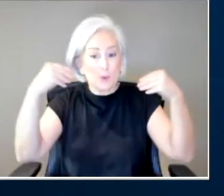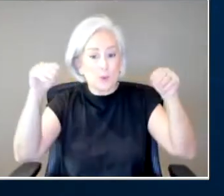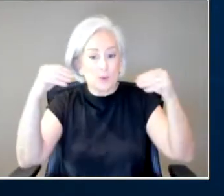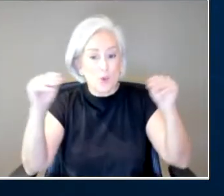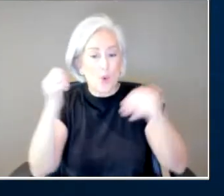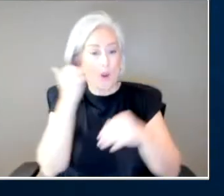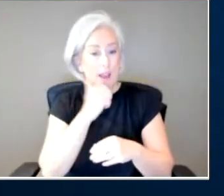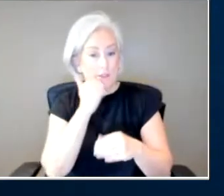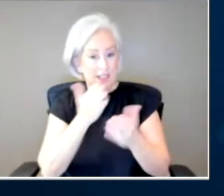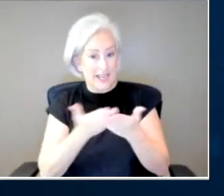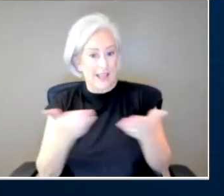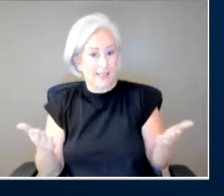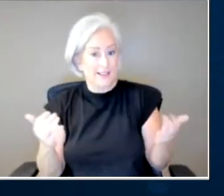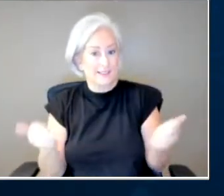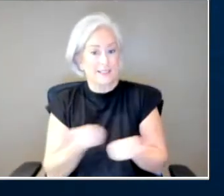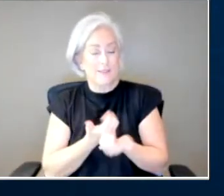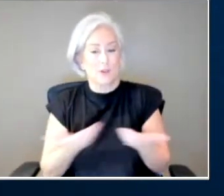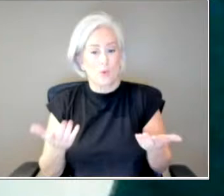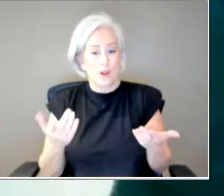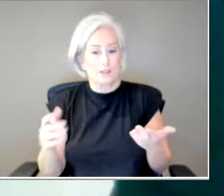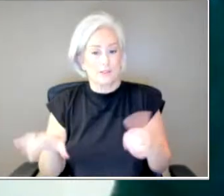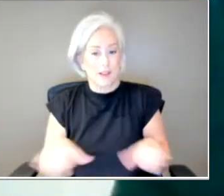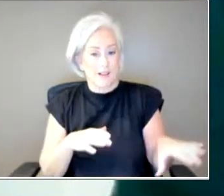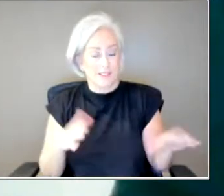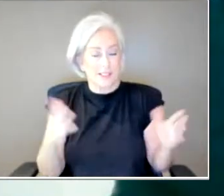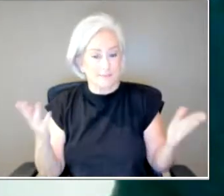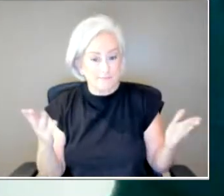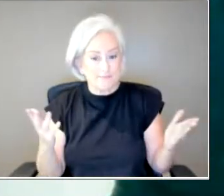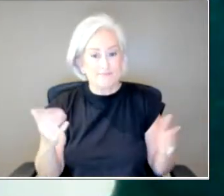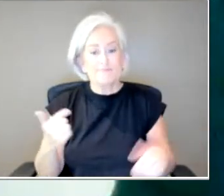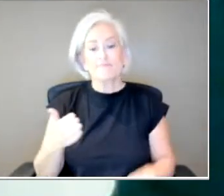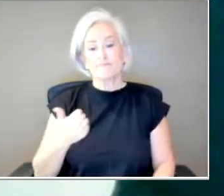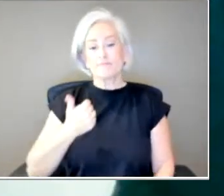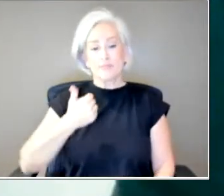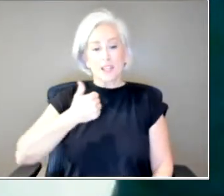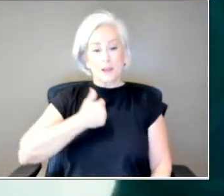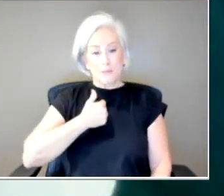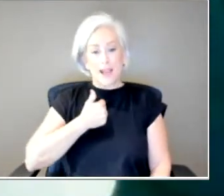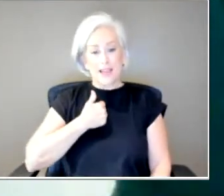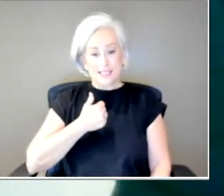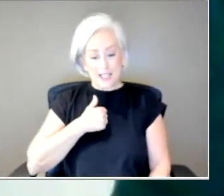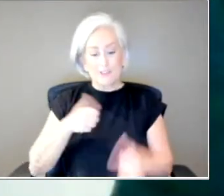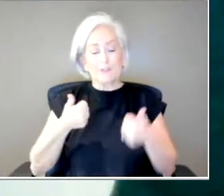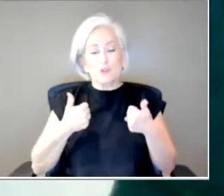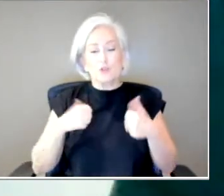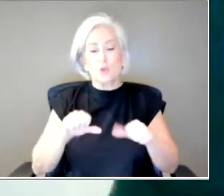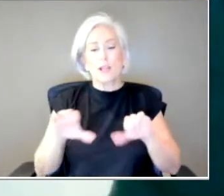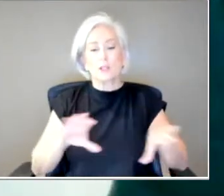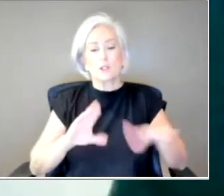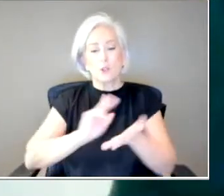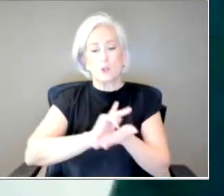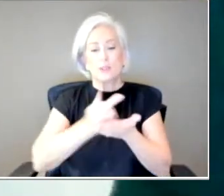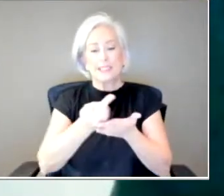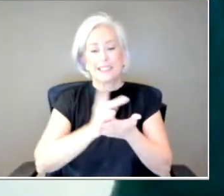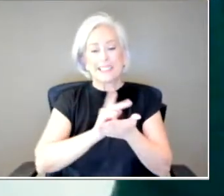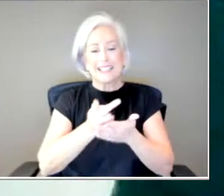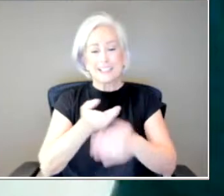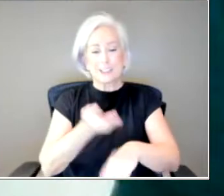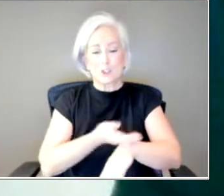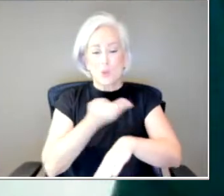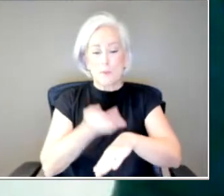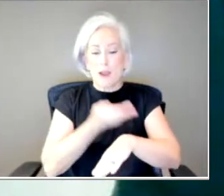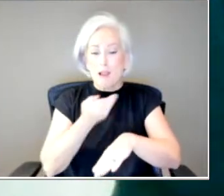all take for granted, right? I'm in the middle of a kitchen remodel, and we were going